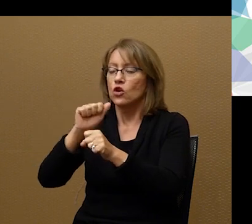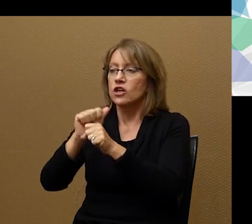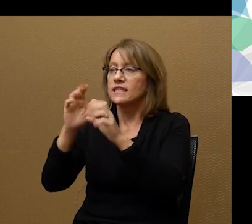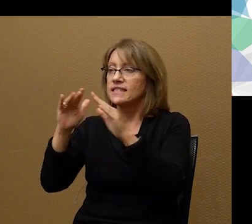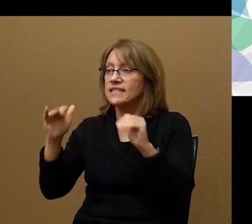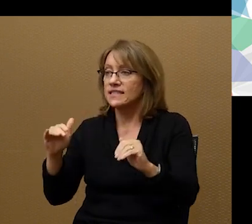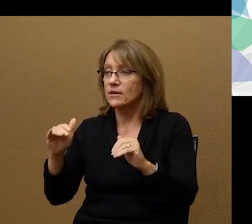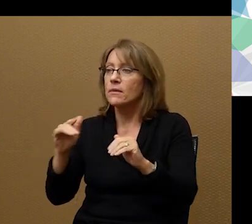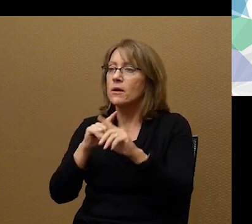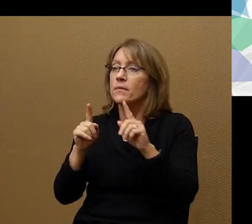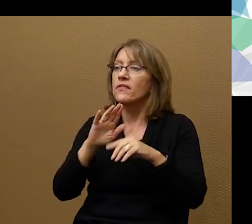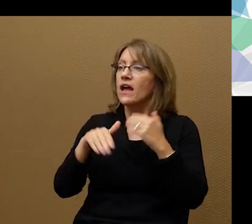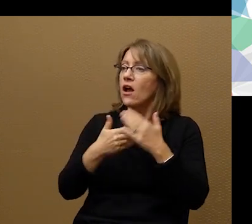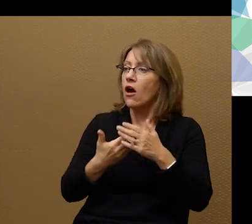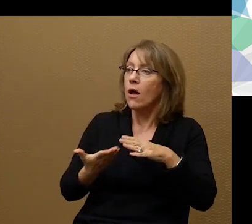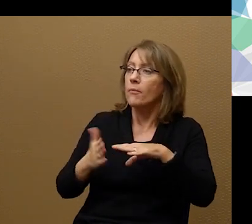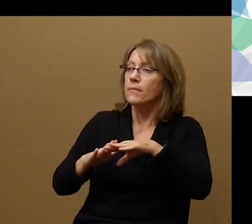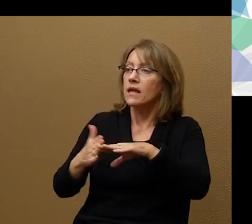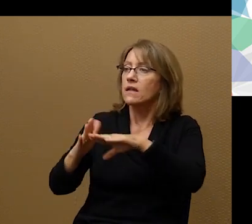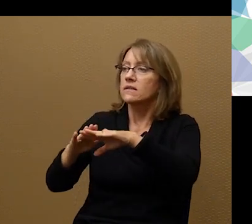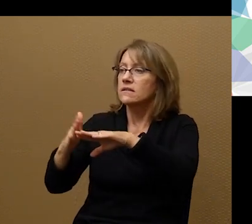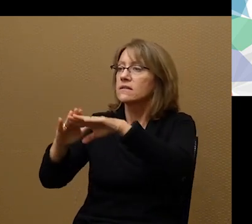But they all kind of build on each other.